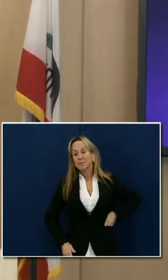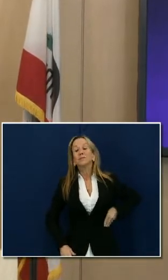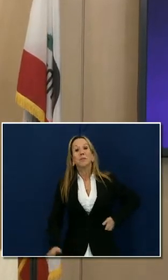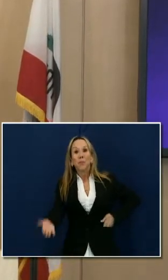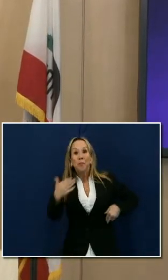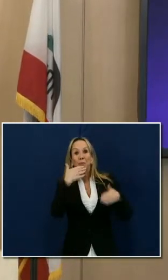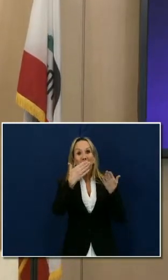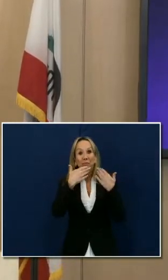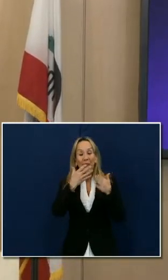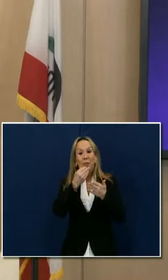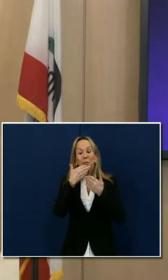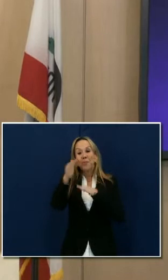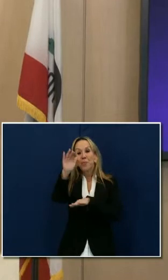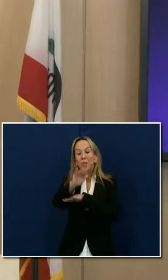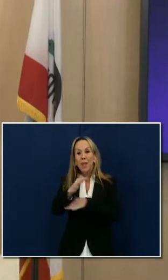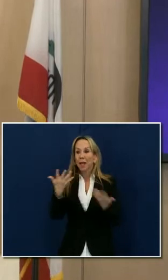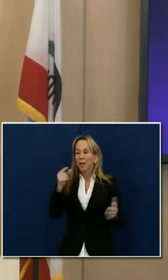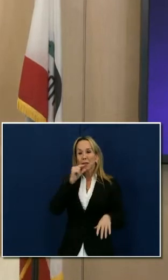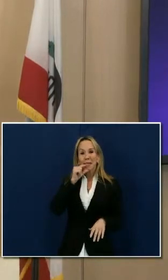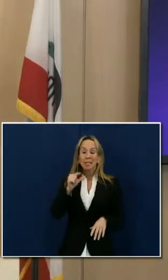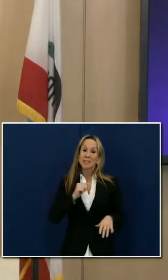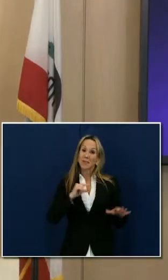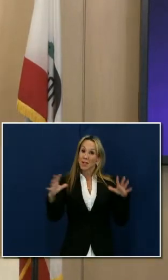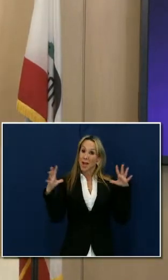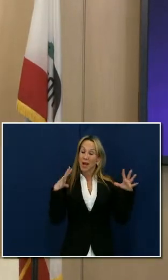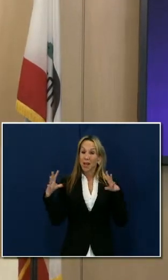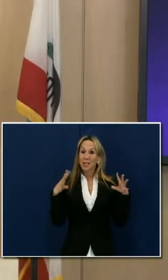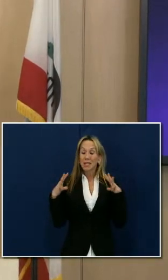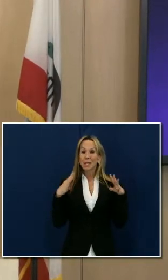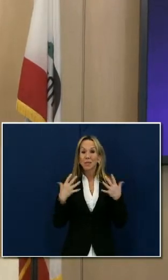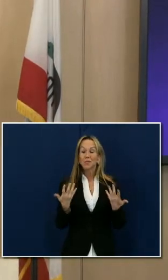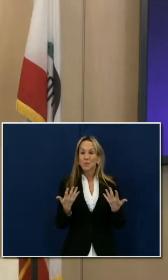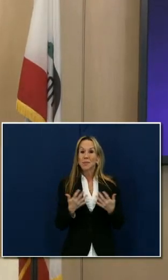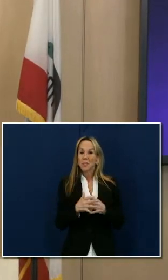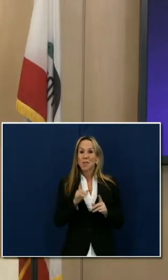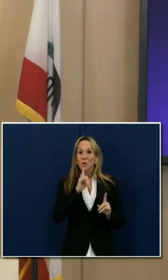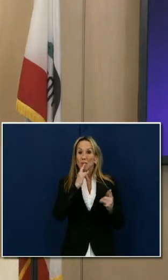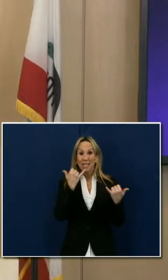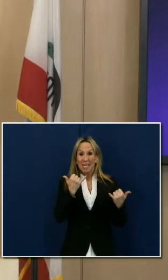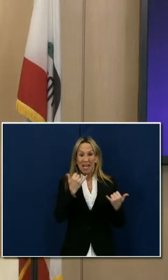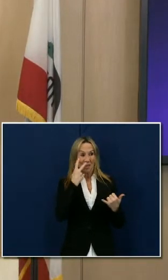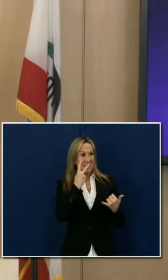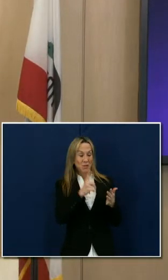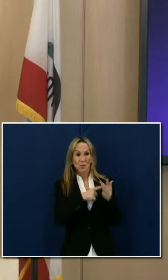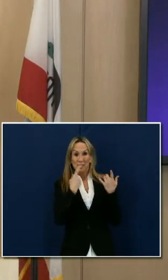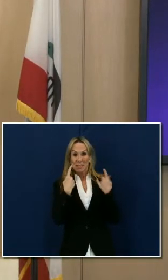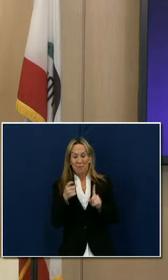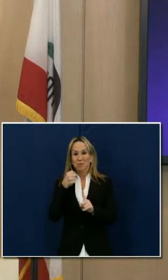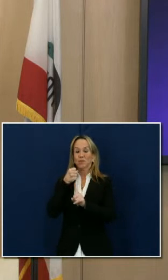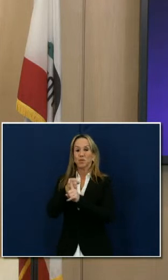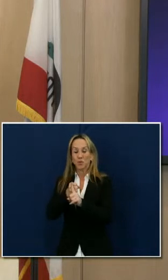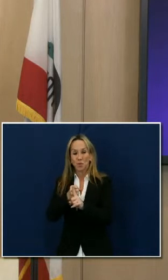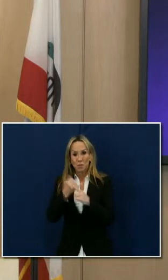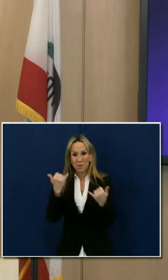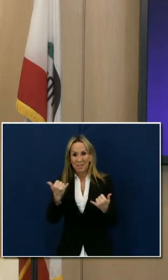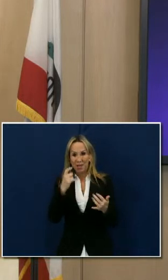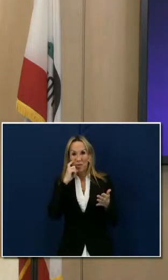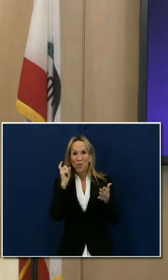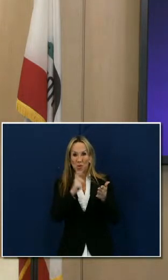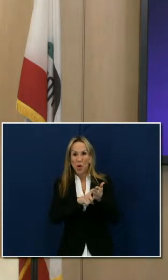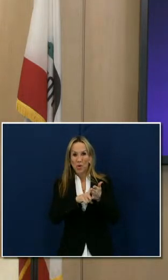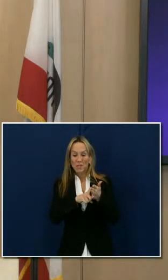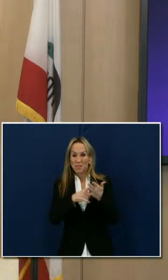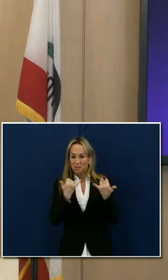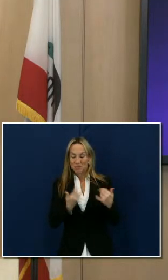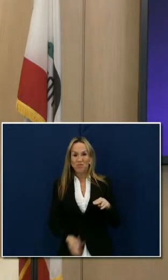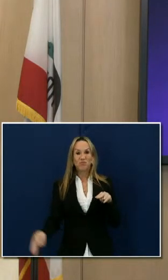Thank you and good afternoon. The Thanksgiving holiday season has hit us really hard. A significant increase,